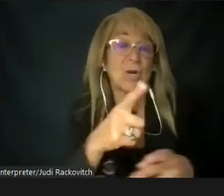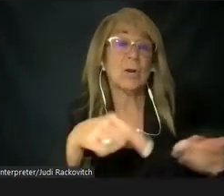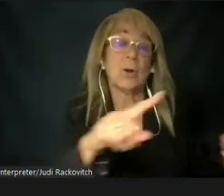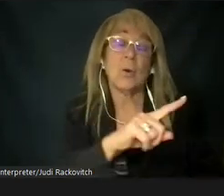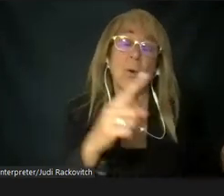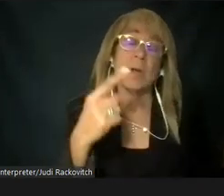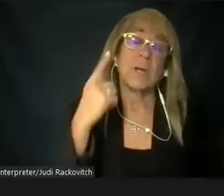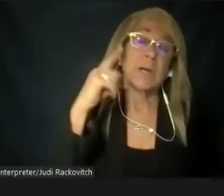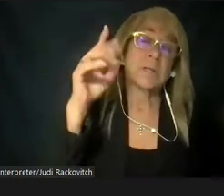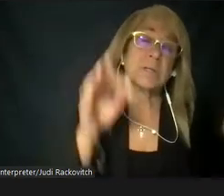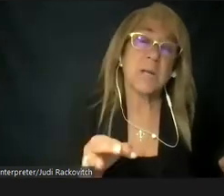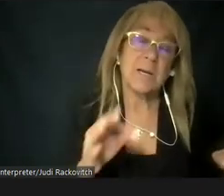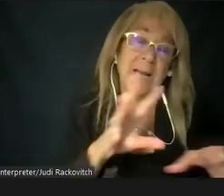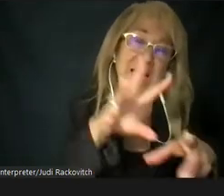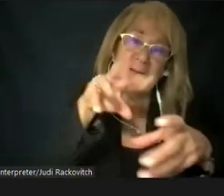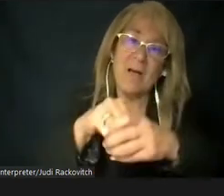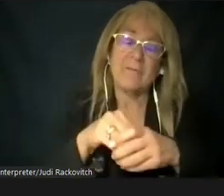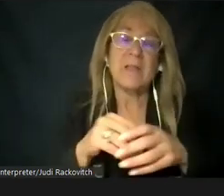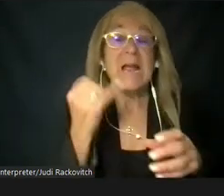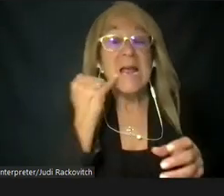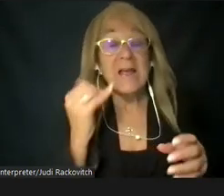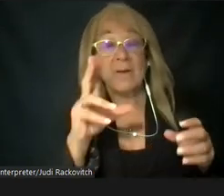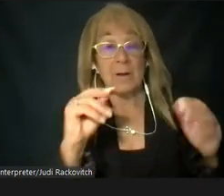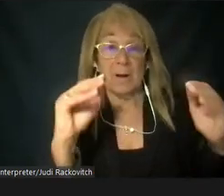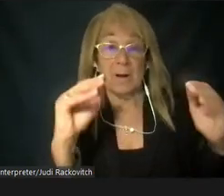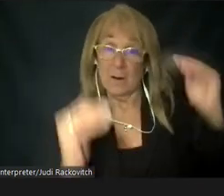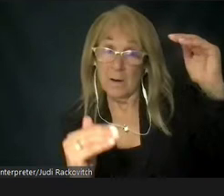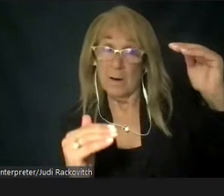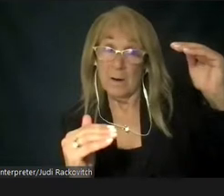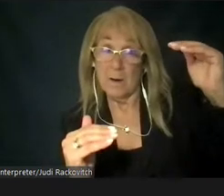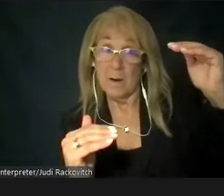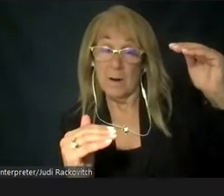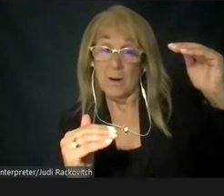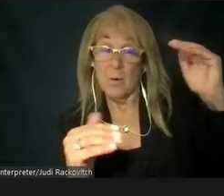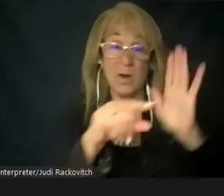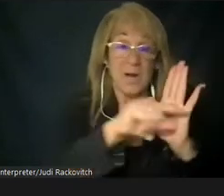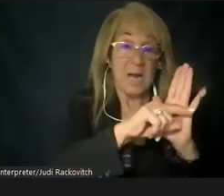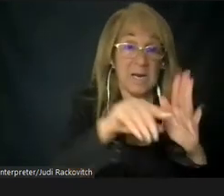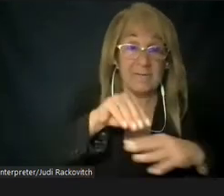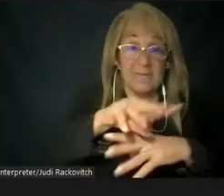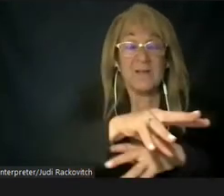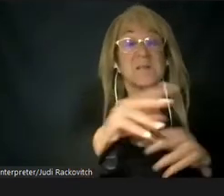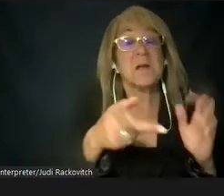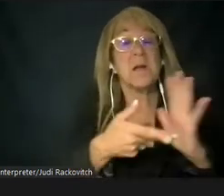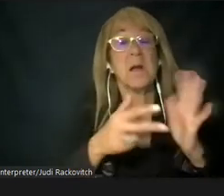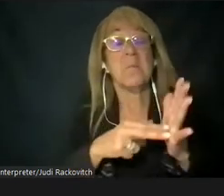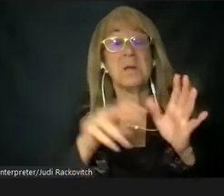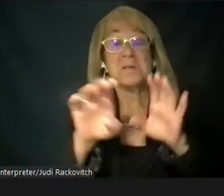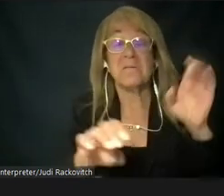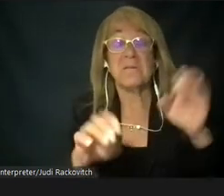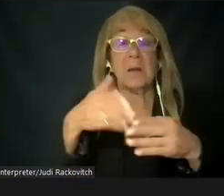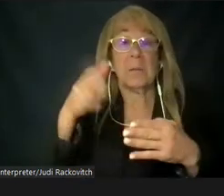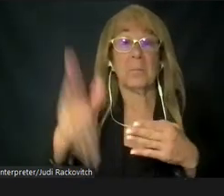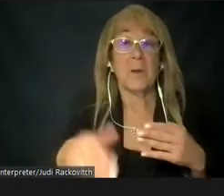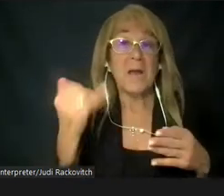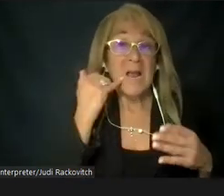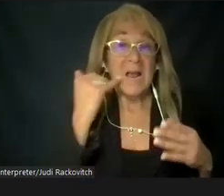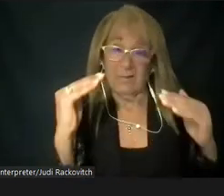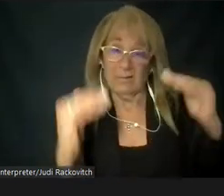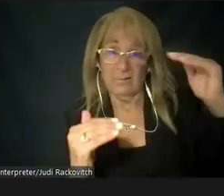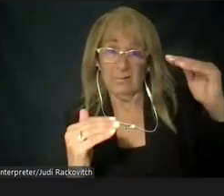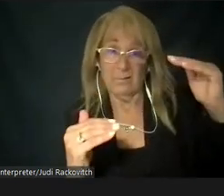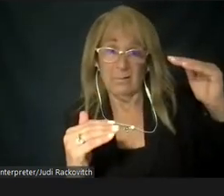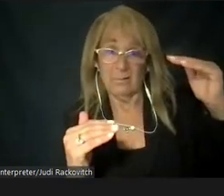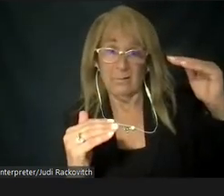If there are no disproportionately high and adverse effects, the evaluation is complete. If there are disproportionately high and adverse